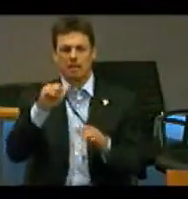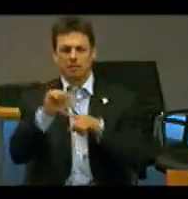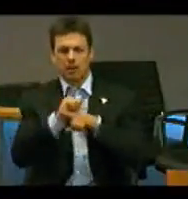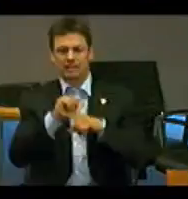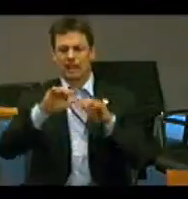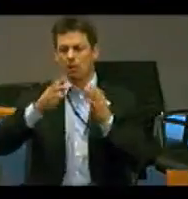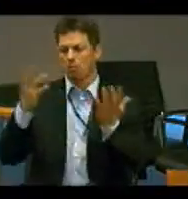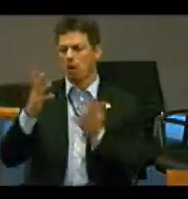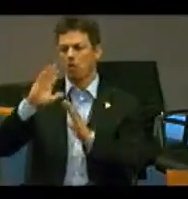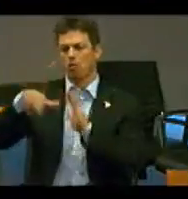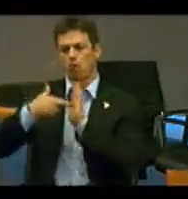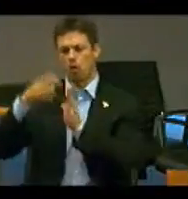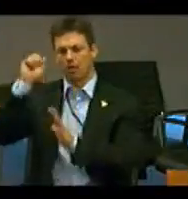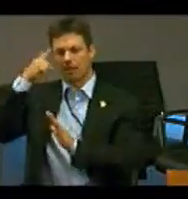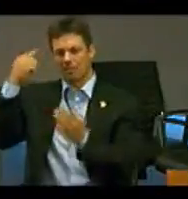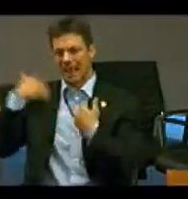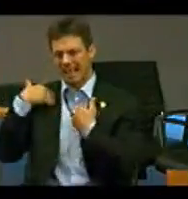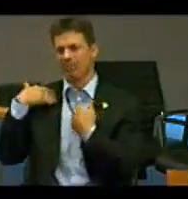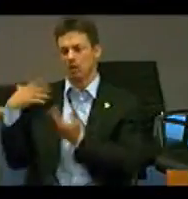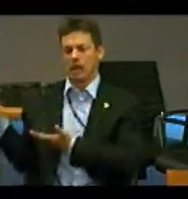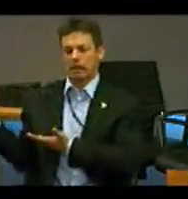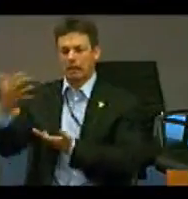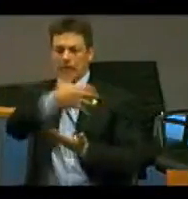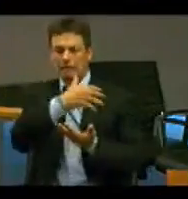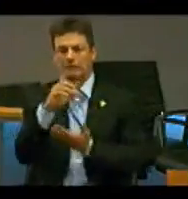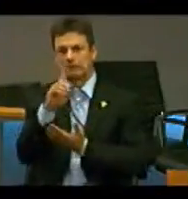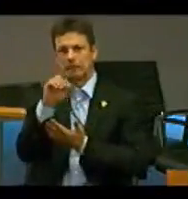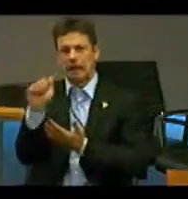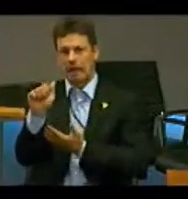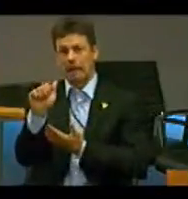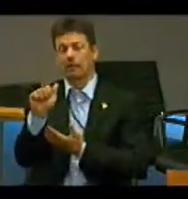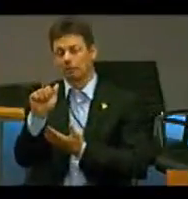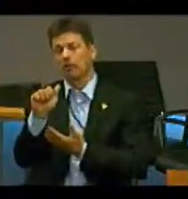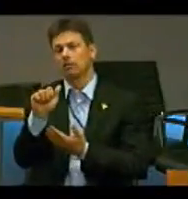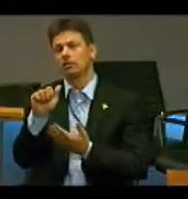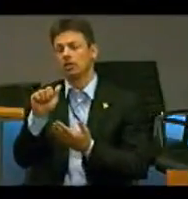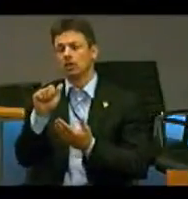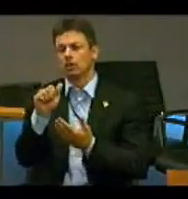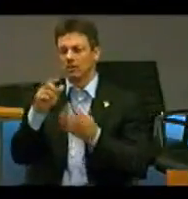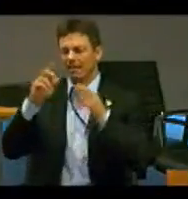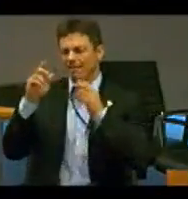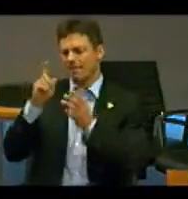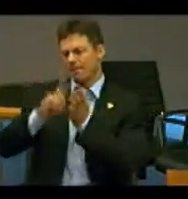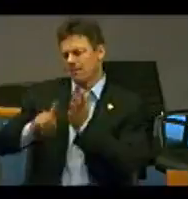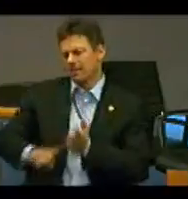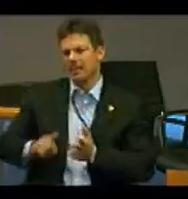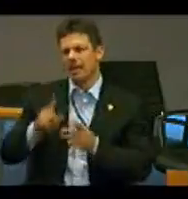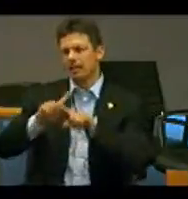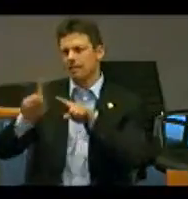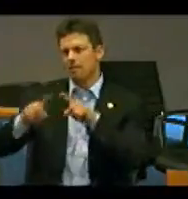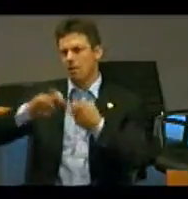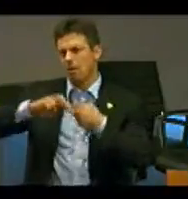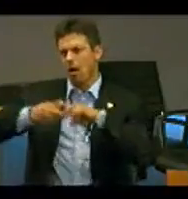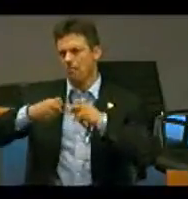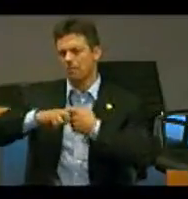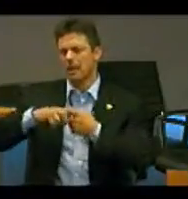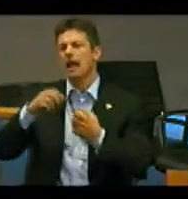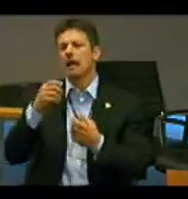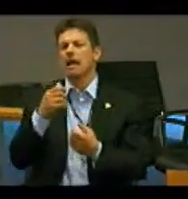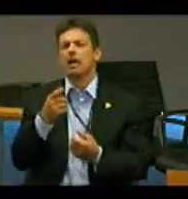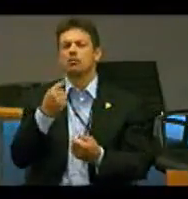play in ensuring that data is collected to identify potential systemic problems and the best practices are lifted